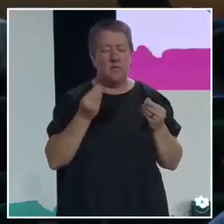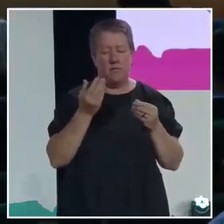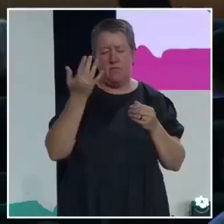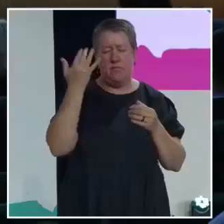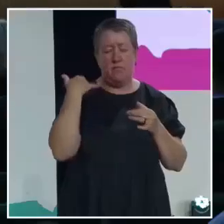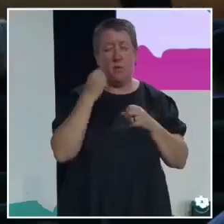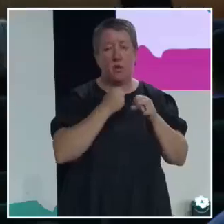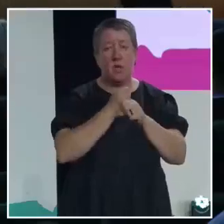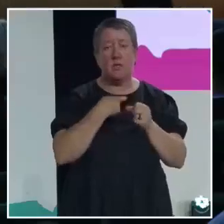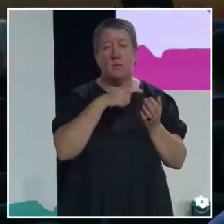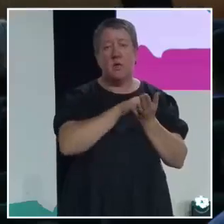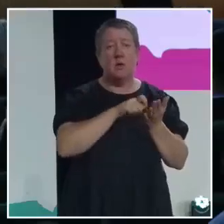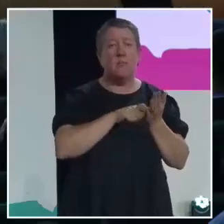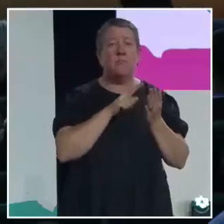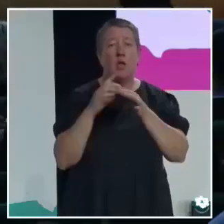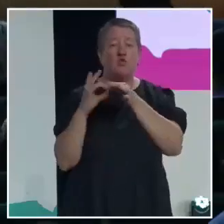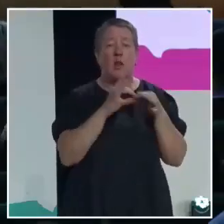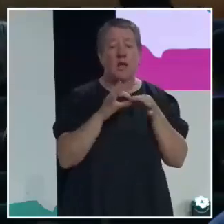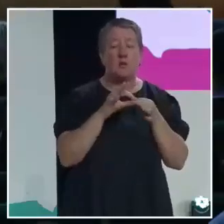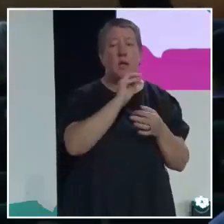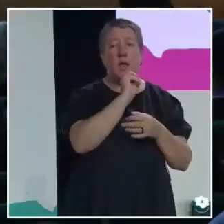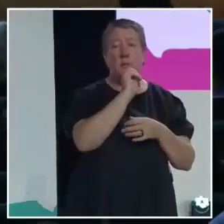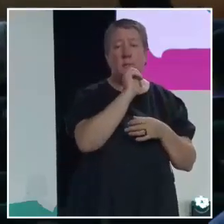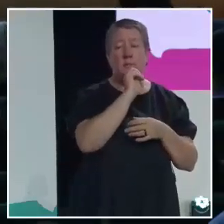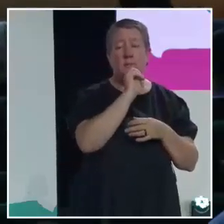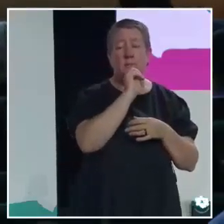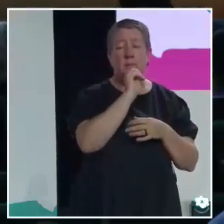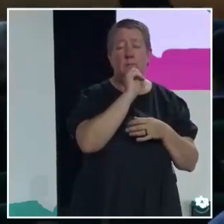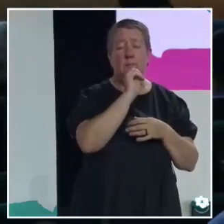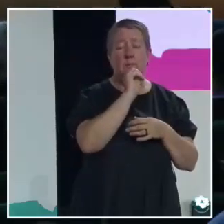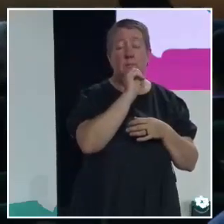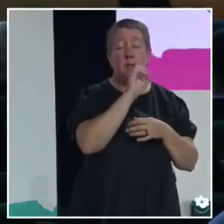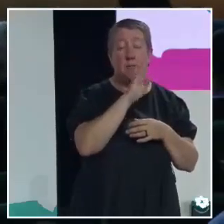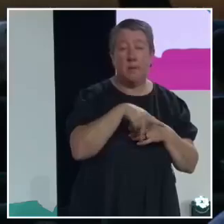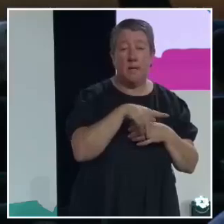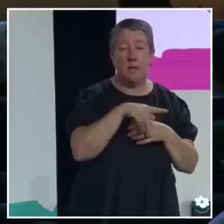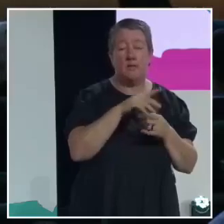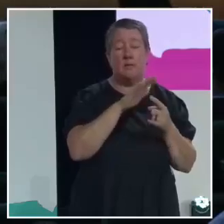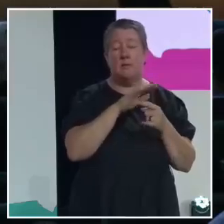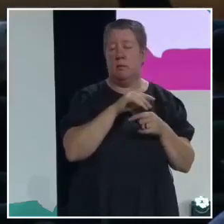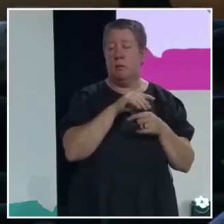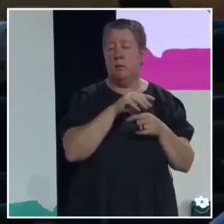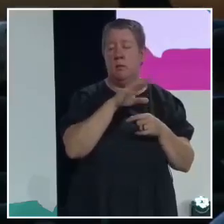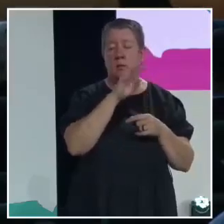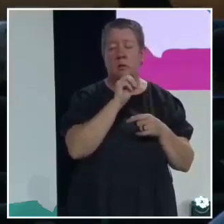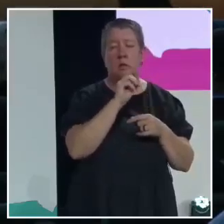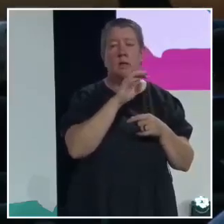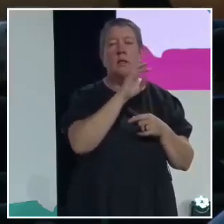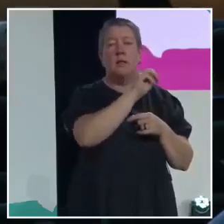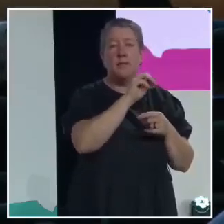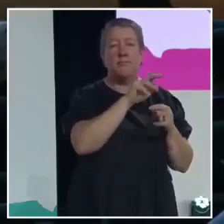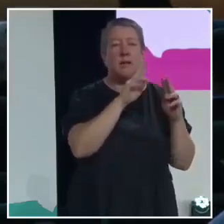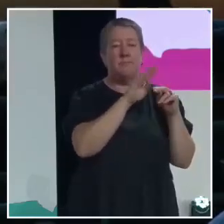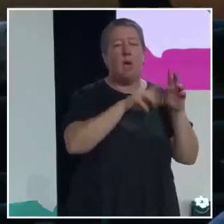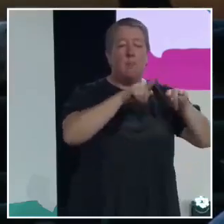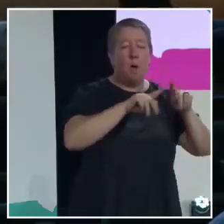this, a better, stronger relationship between the MDBs and the NDBs, and a better relationship between the NDBs, the national banks, and the private sector